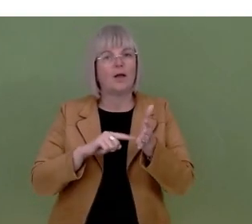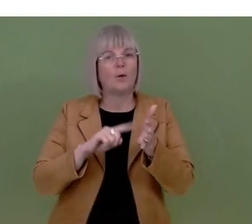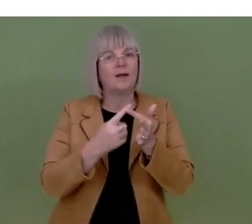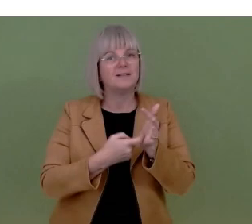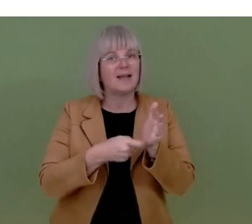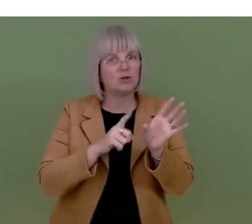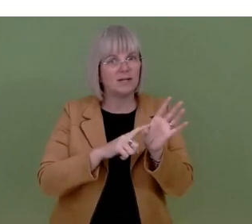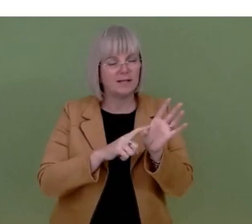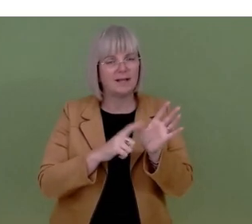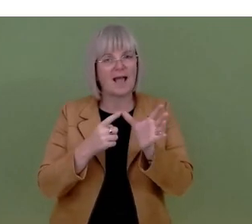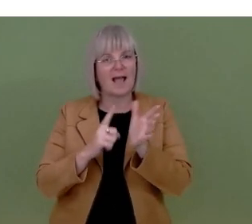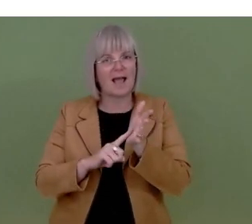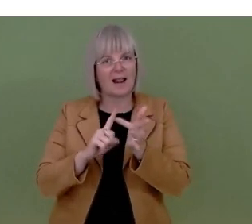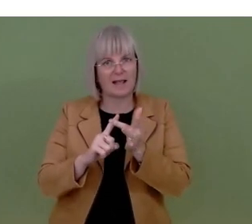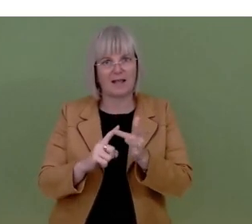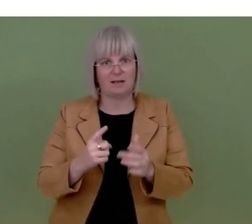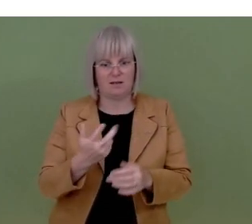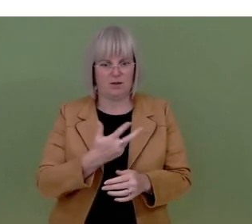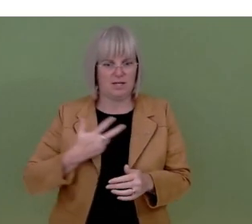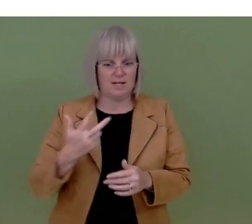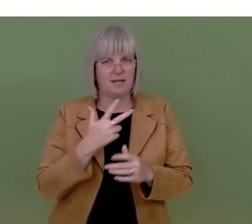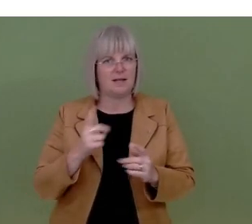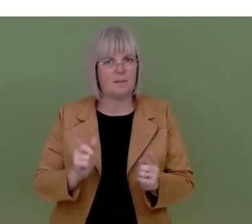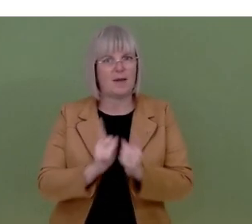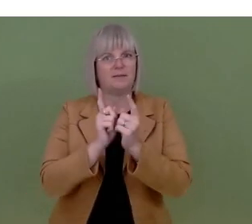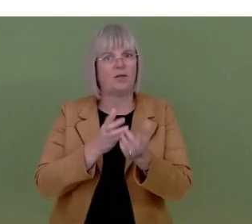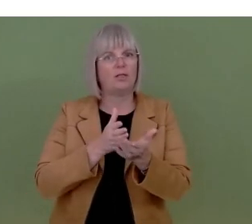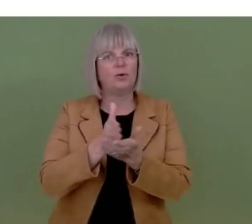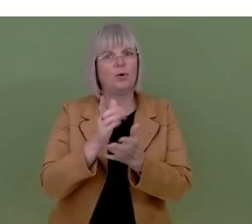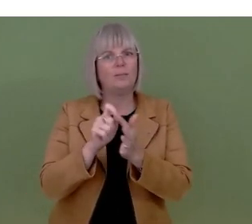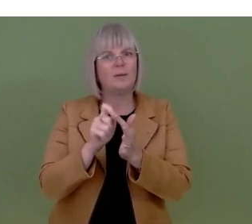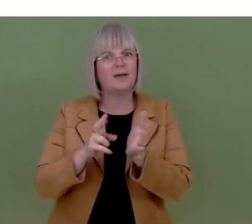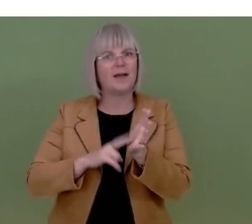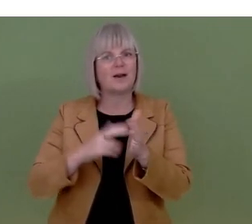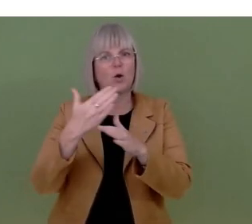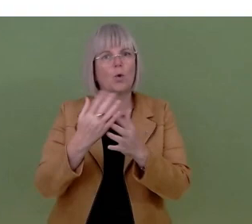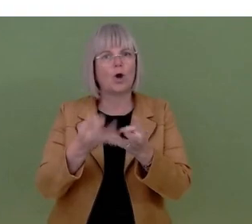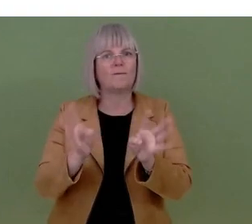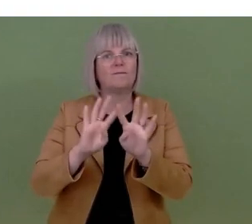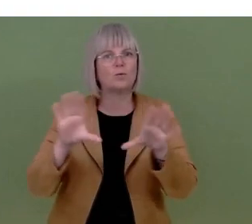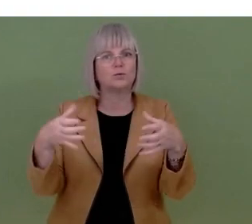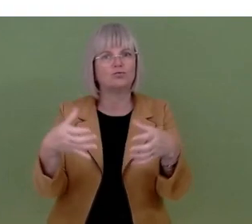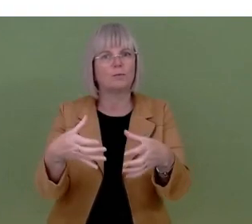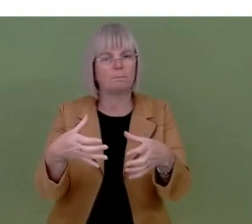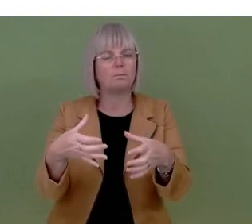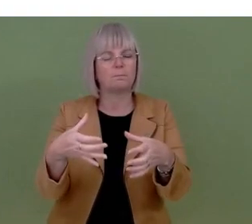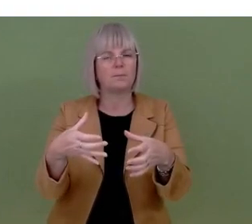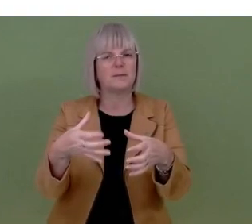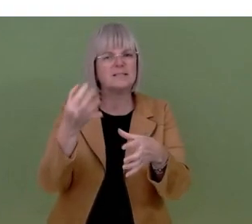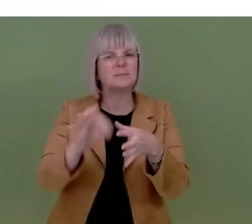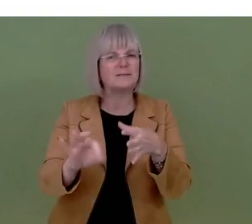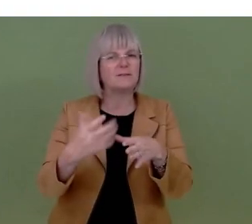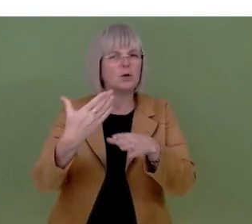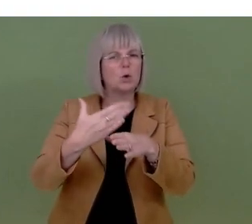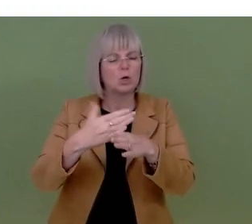that was commissioned through the National Psychological Professionals Workforce Group, and that was around developing